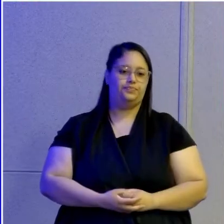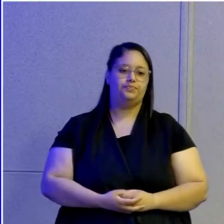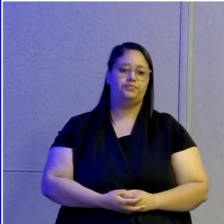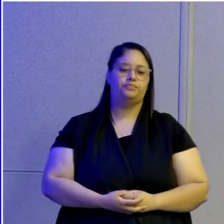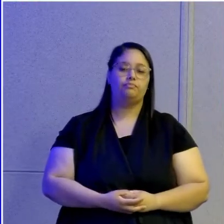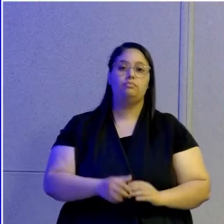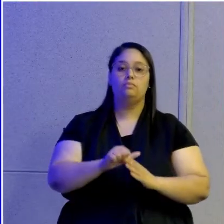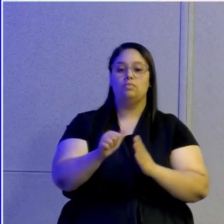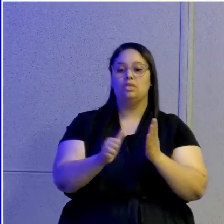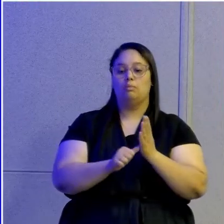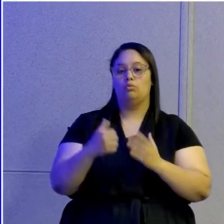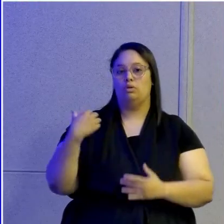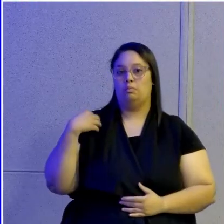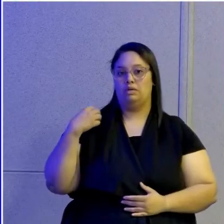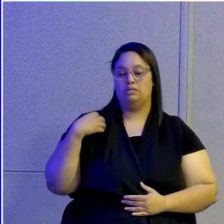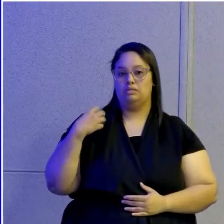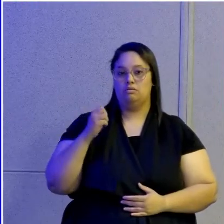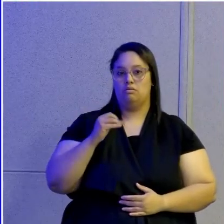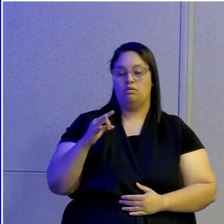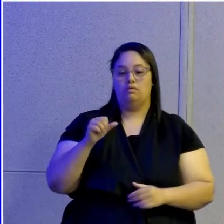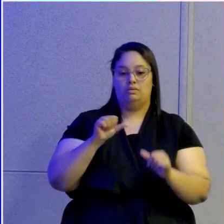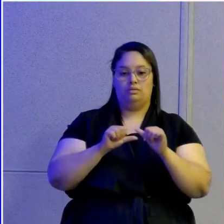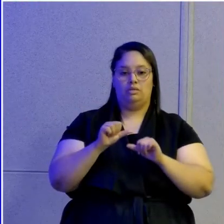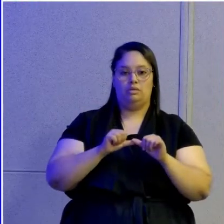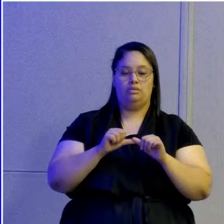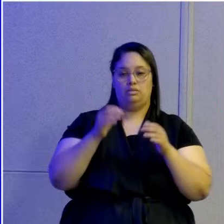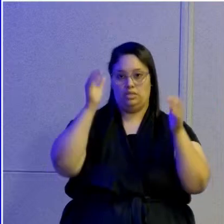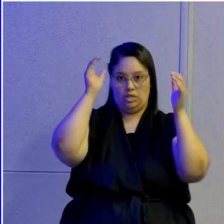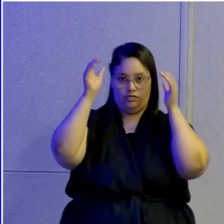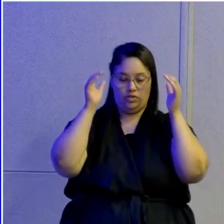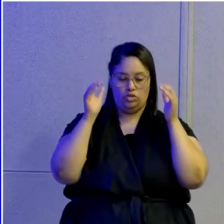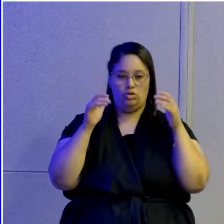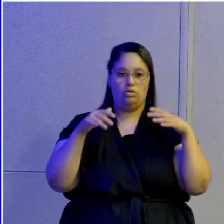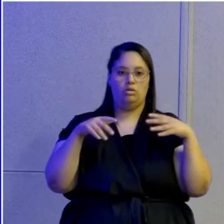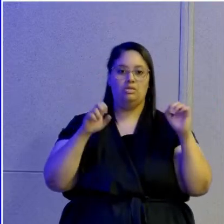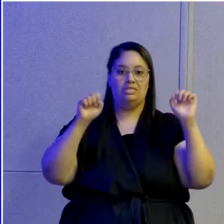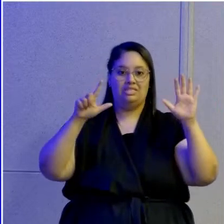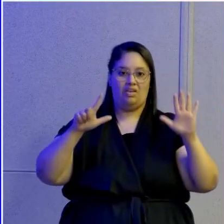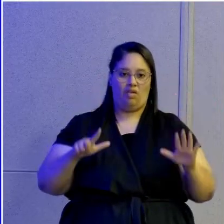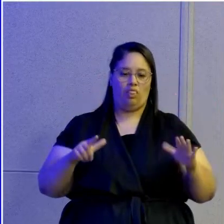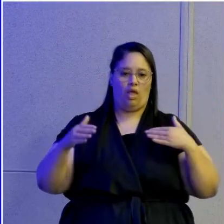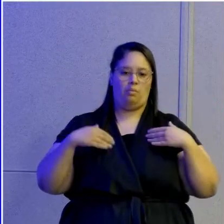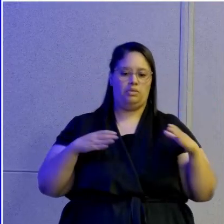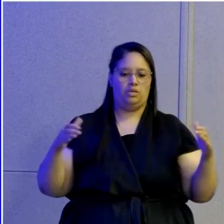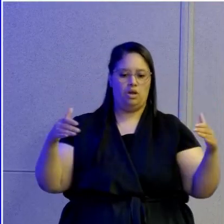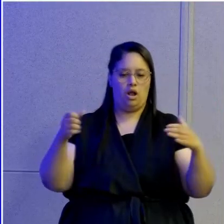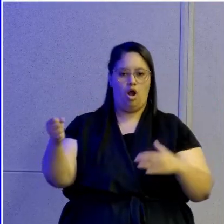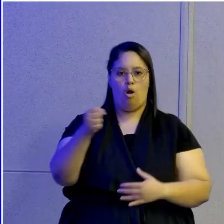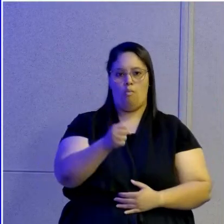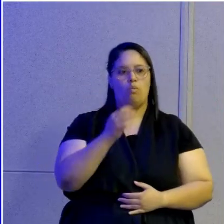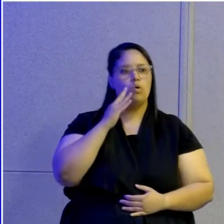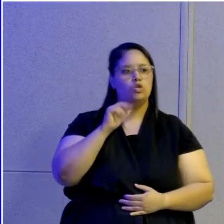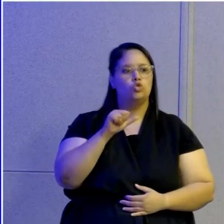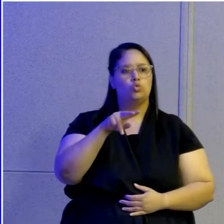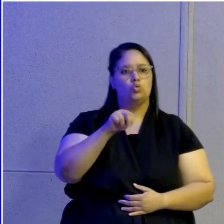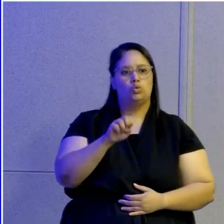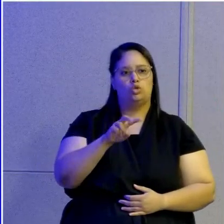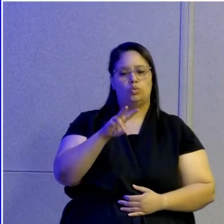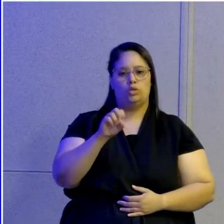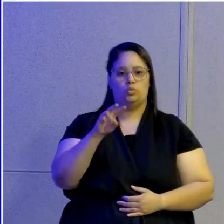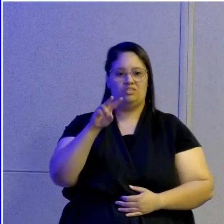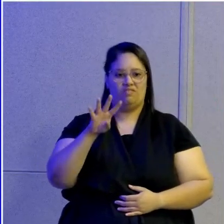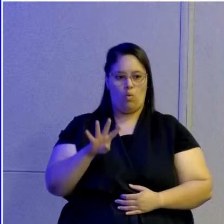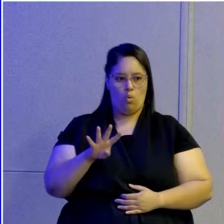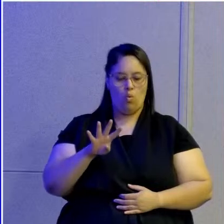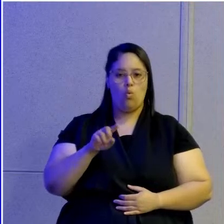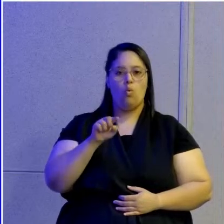The Deputy Minister of Science and Innovation of the 7th Administration was appointed in June 2024, and